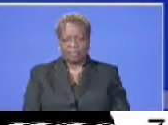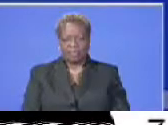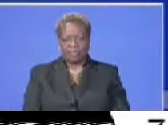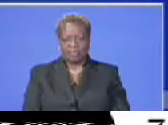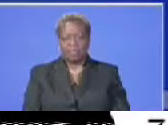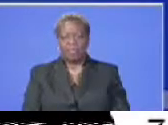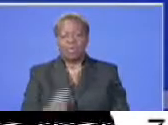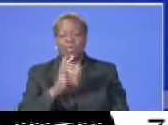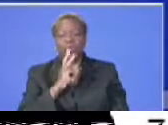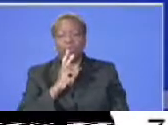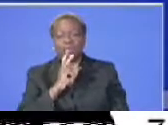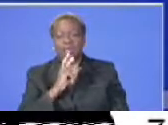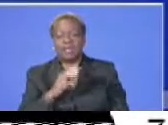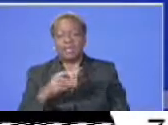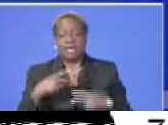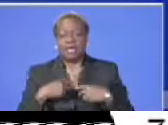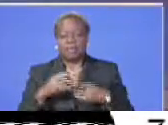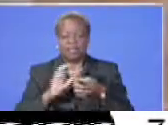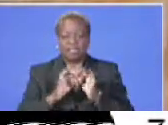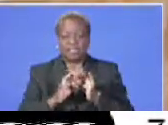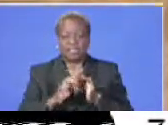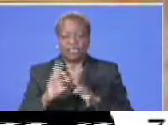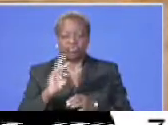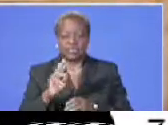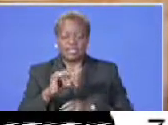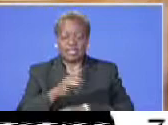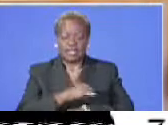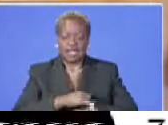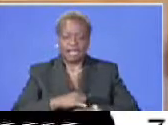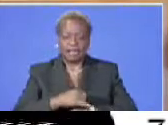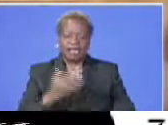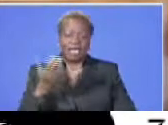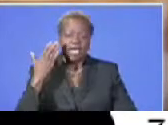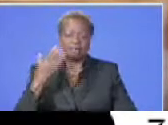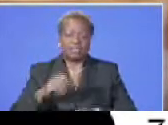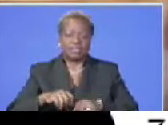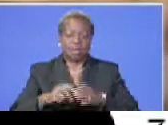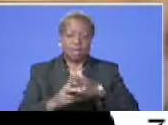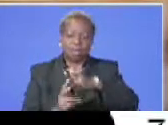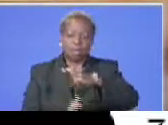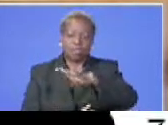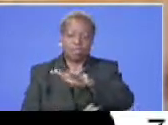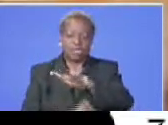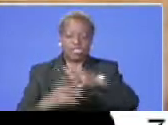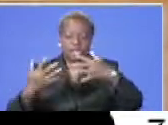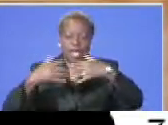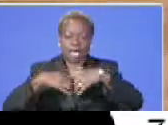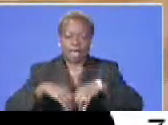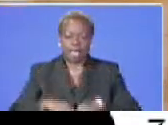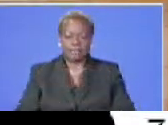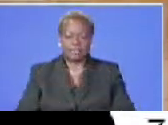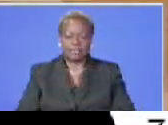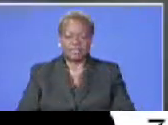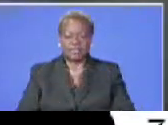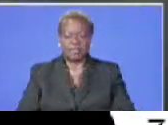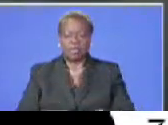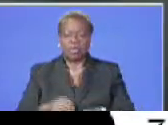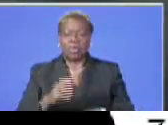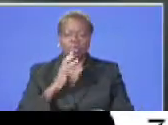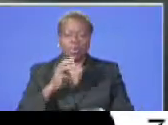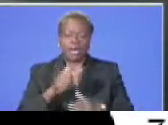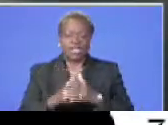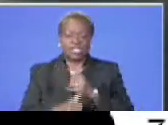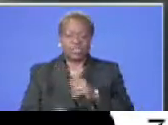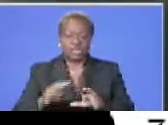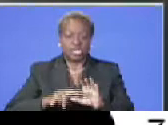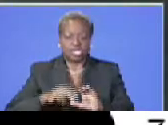has been restored to Russell Island after the bridge collapse interrupted service yesterday. Water and Sewage Executive Chairman Adrian Gibson says